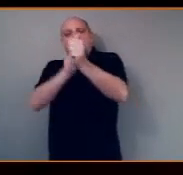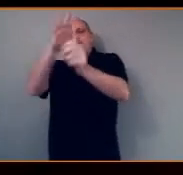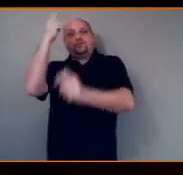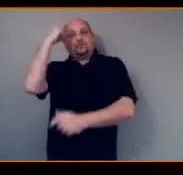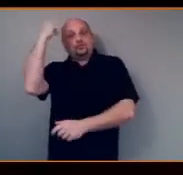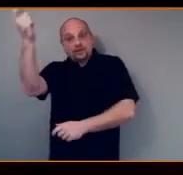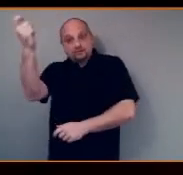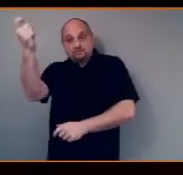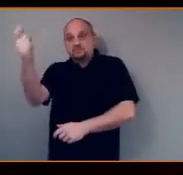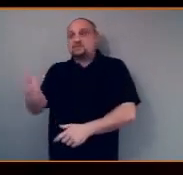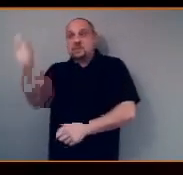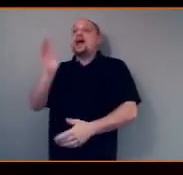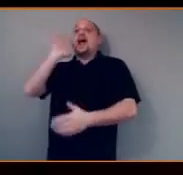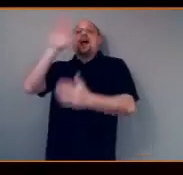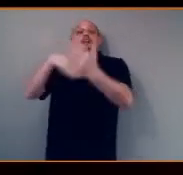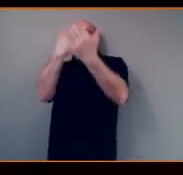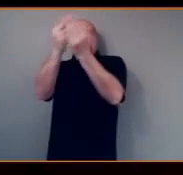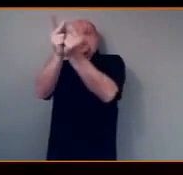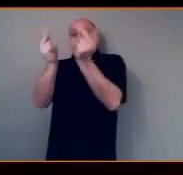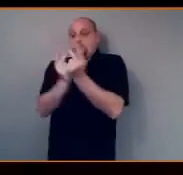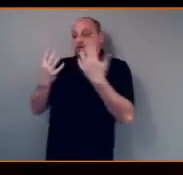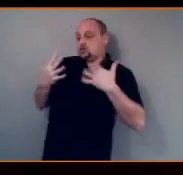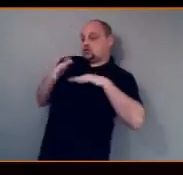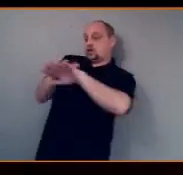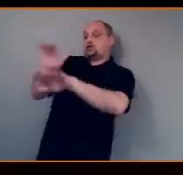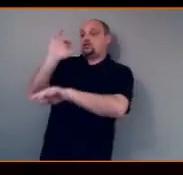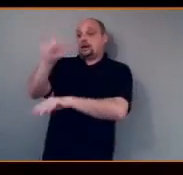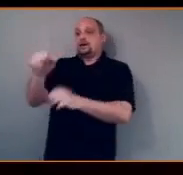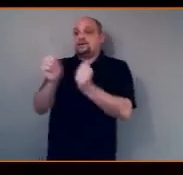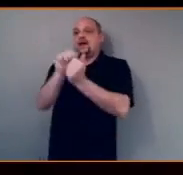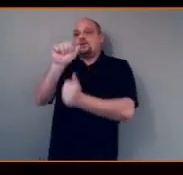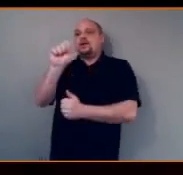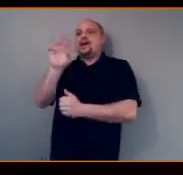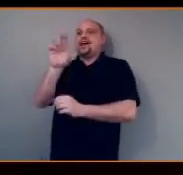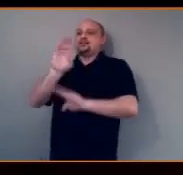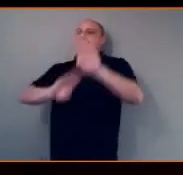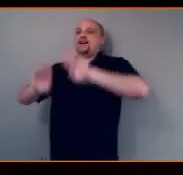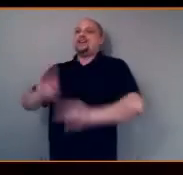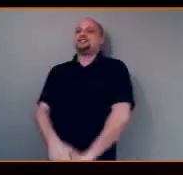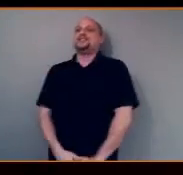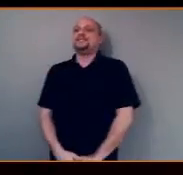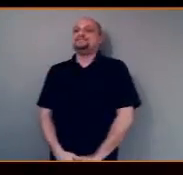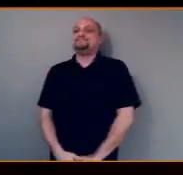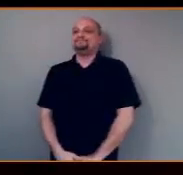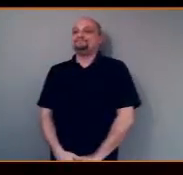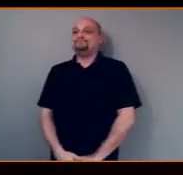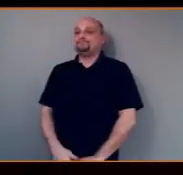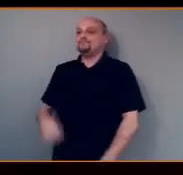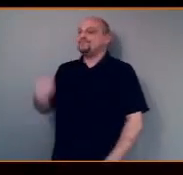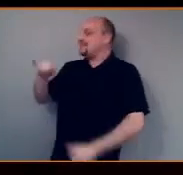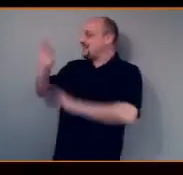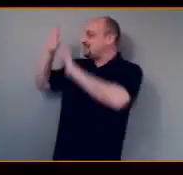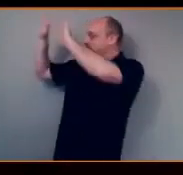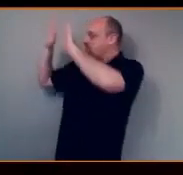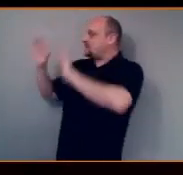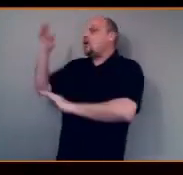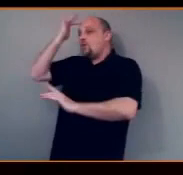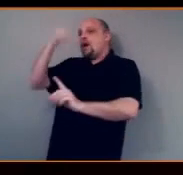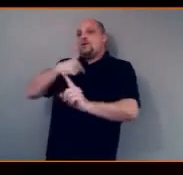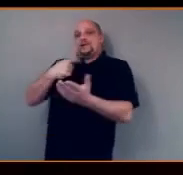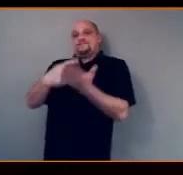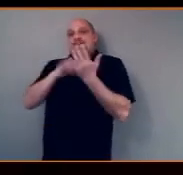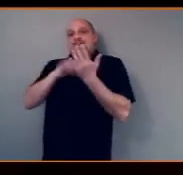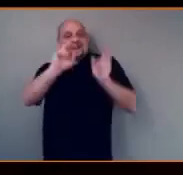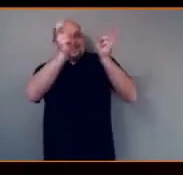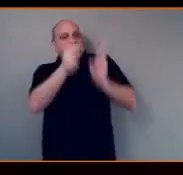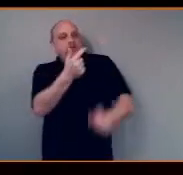get to a position where you can integrate that in some way into astrobiology. That's amazing. And since we're on this topic, Gregorio,